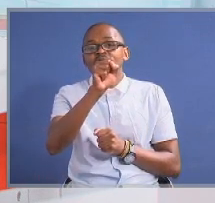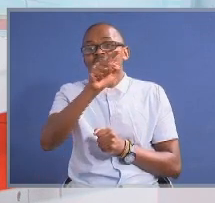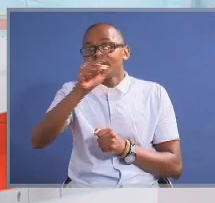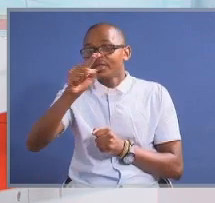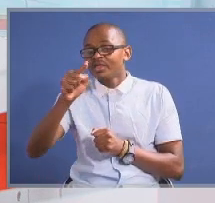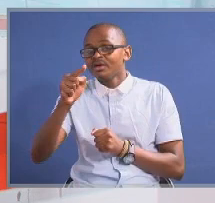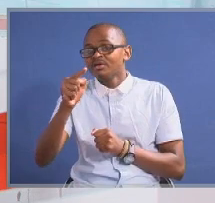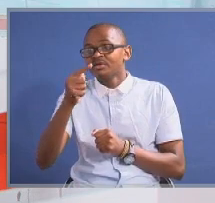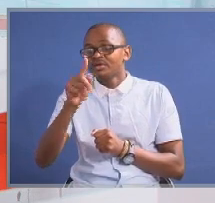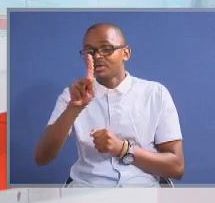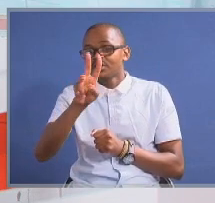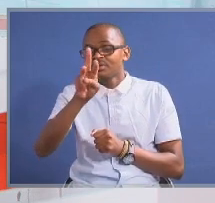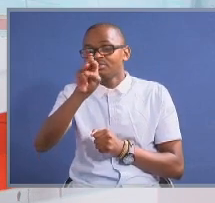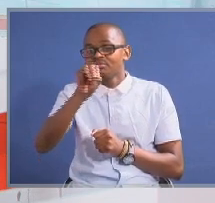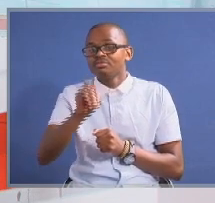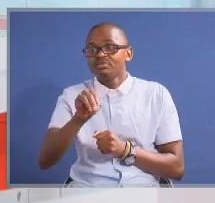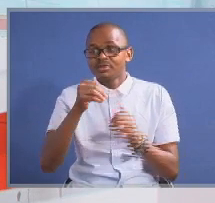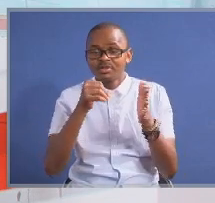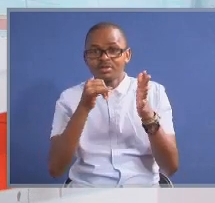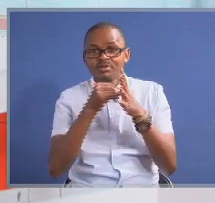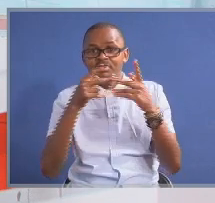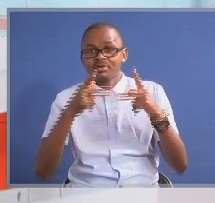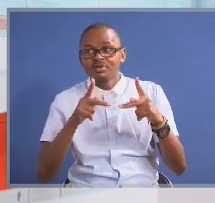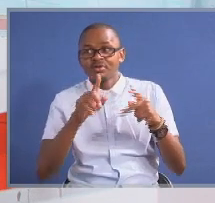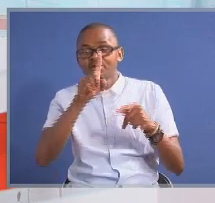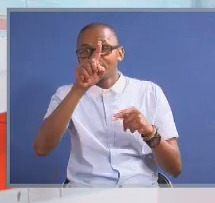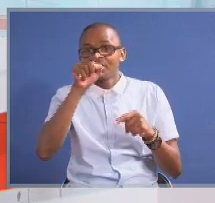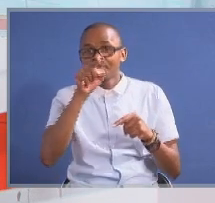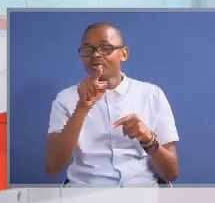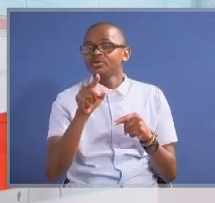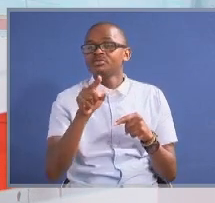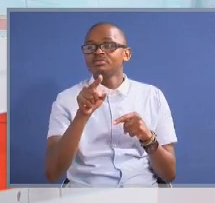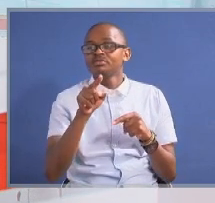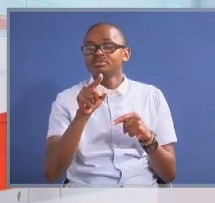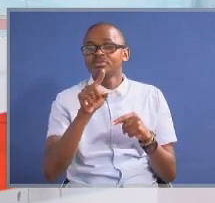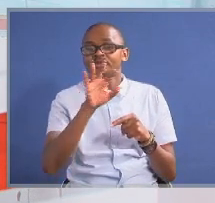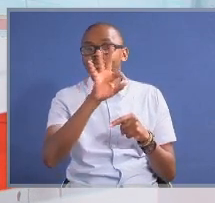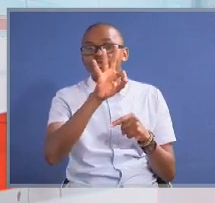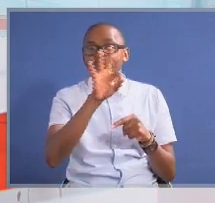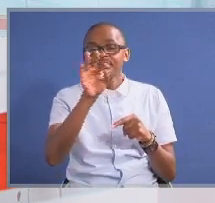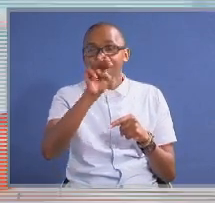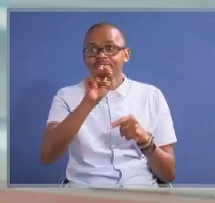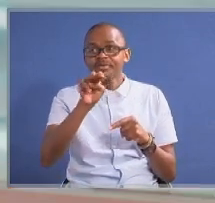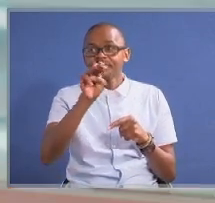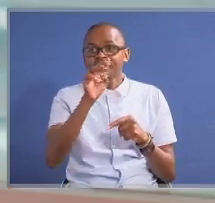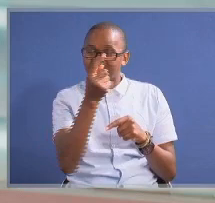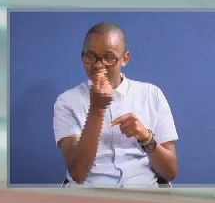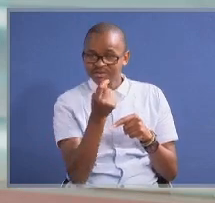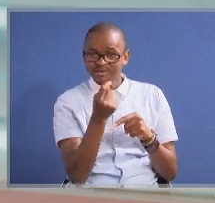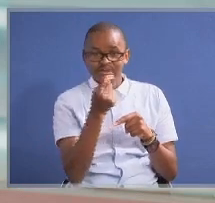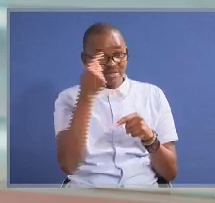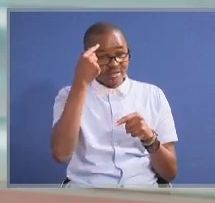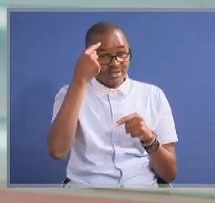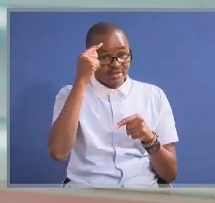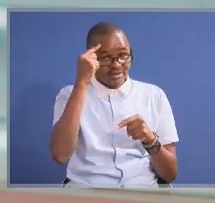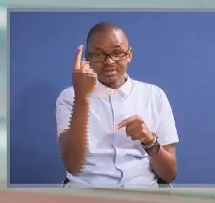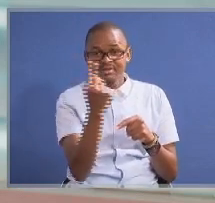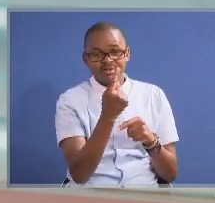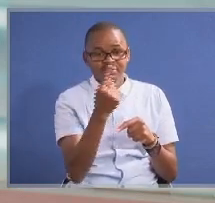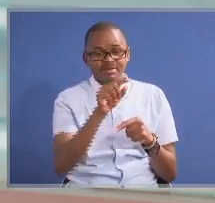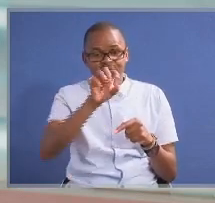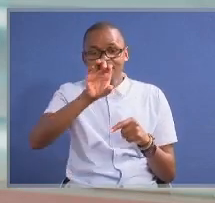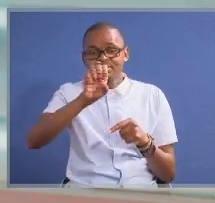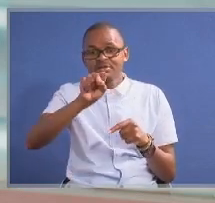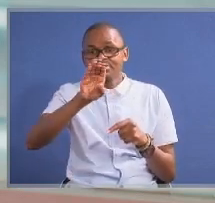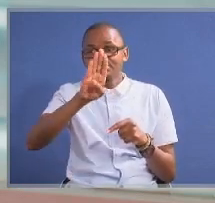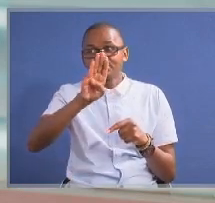15,000 square kilometers. It has a population of 1.3 million. It's a small. I think it's only a suburb